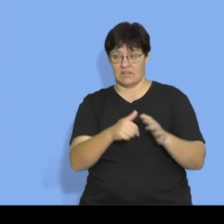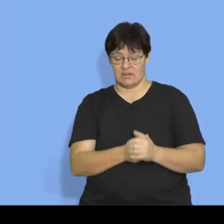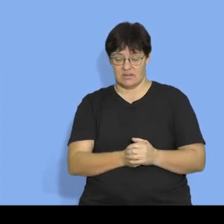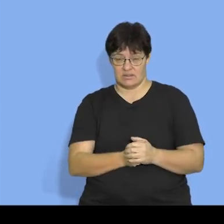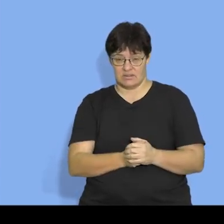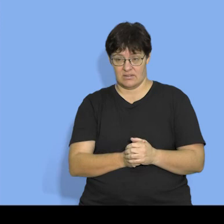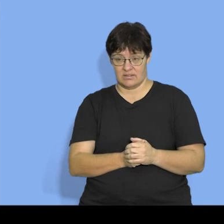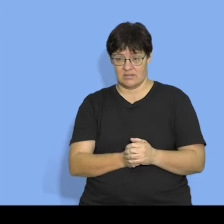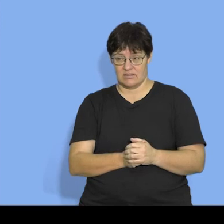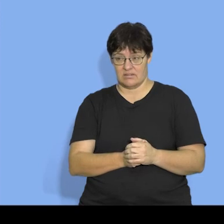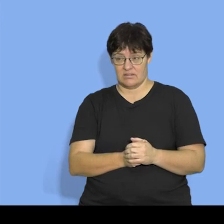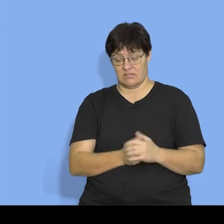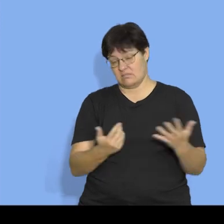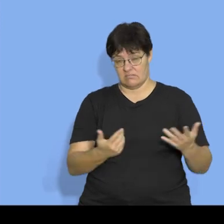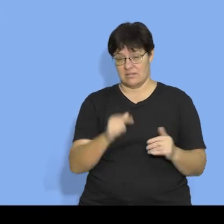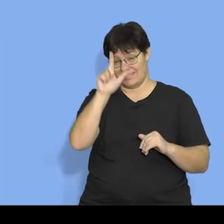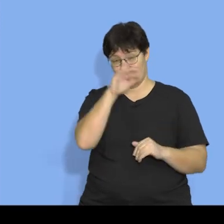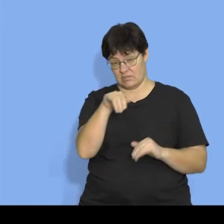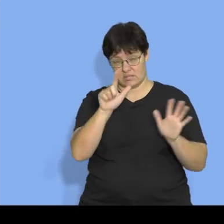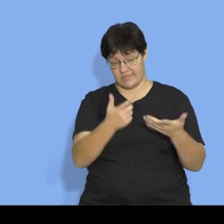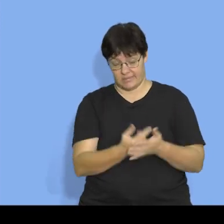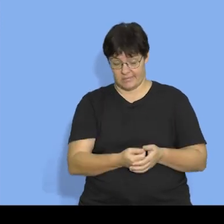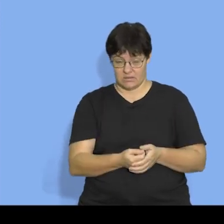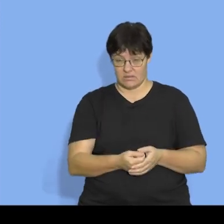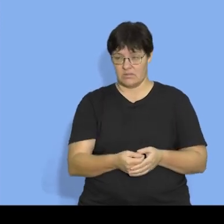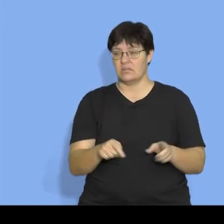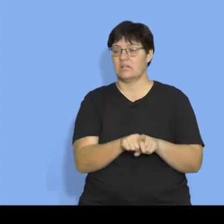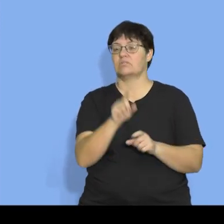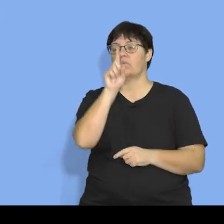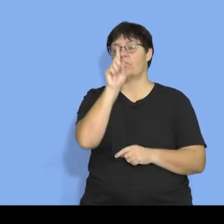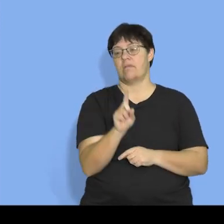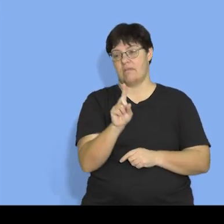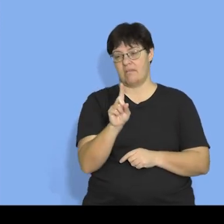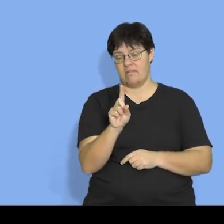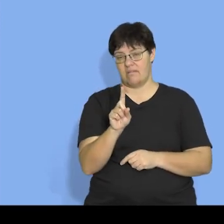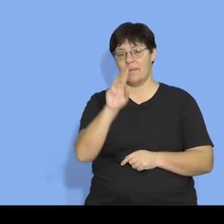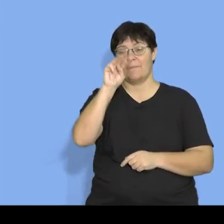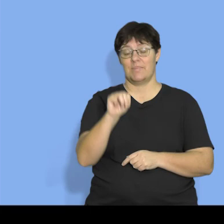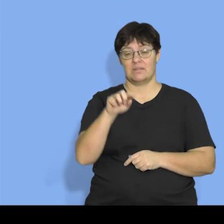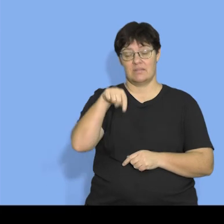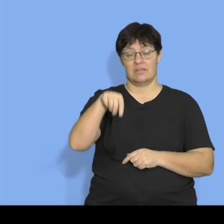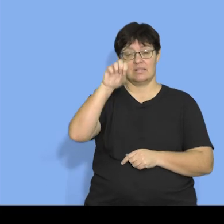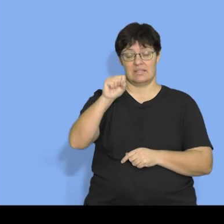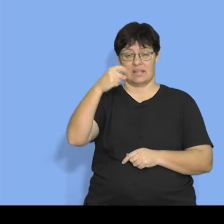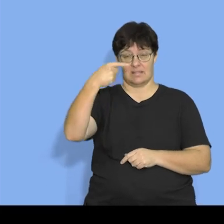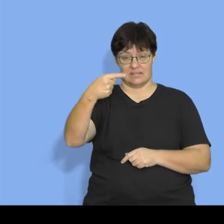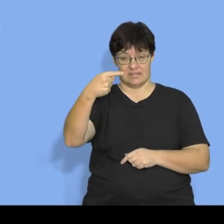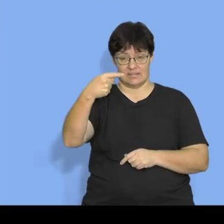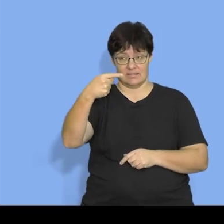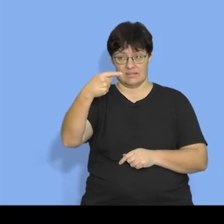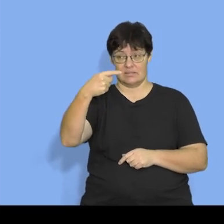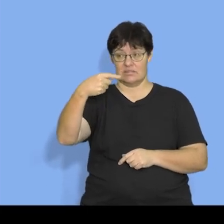7, okay? That means 7 divided by 7. 1 meter per